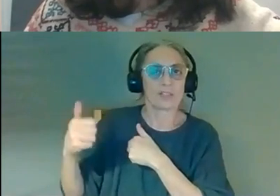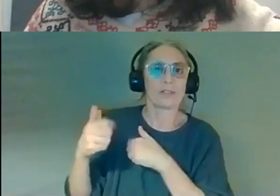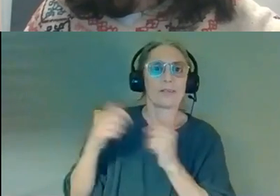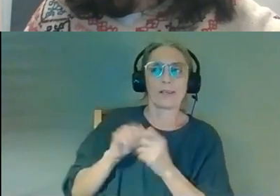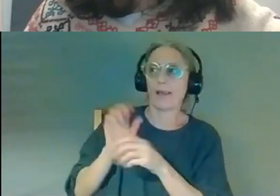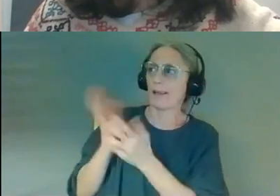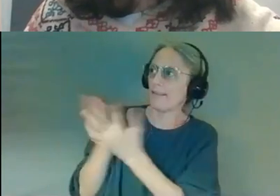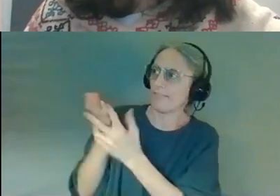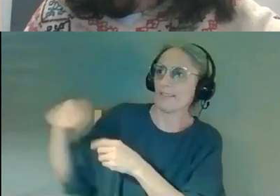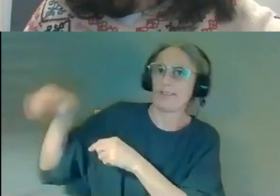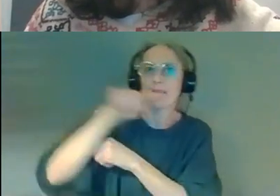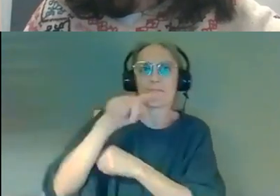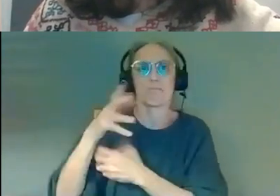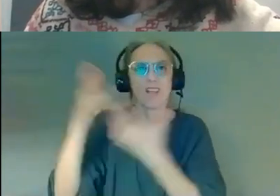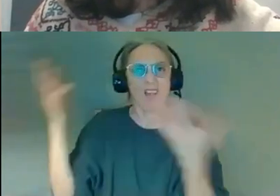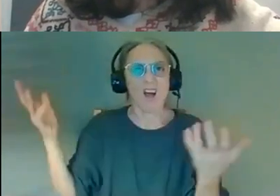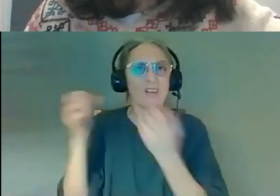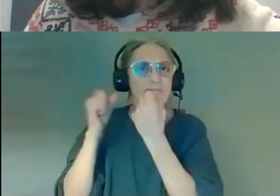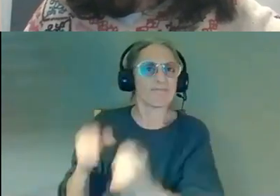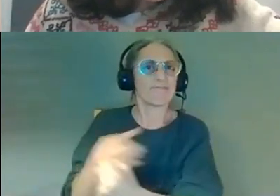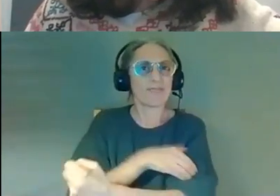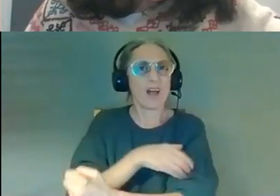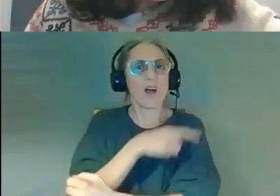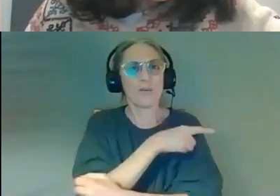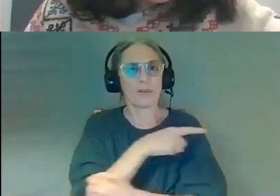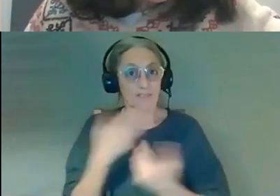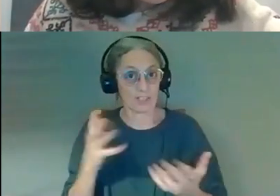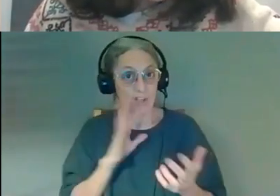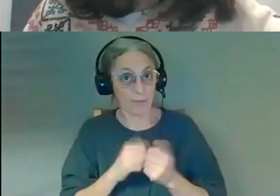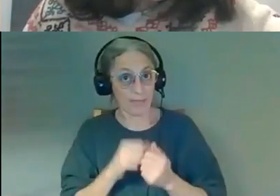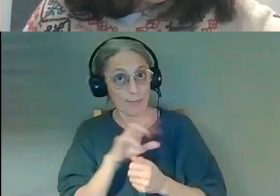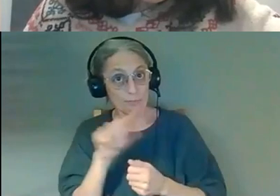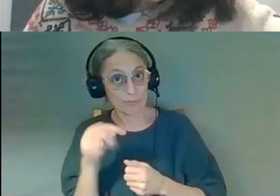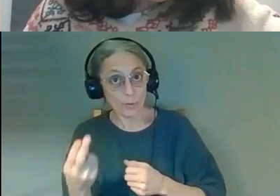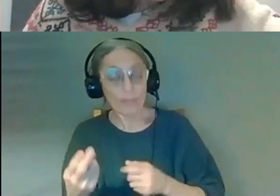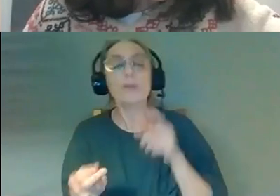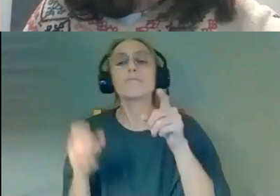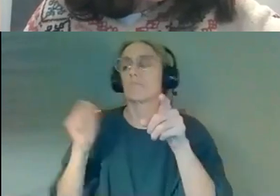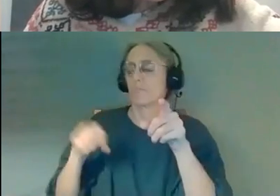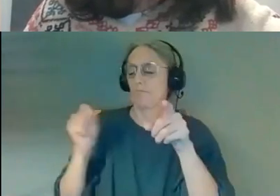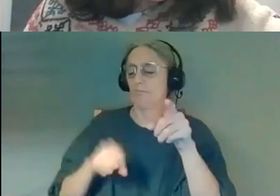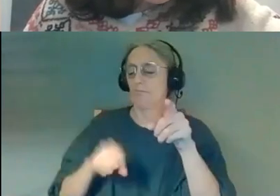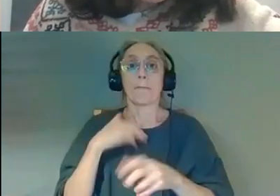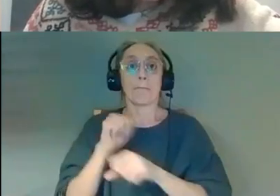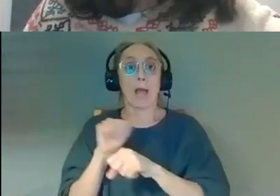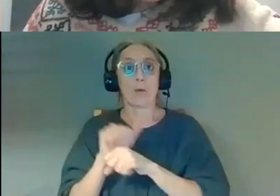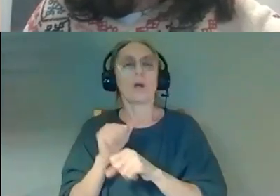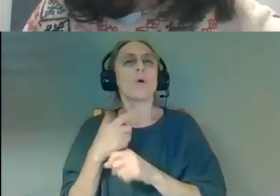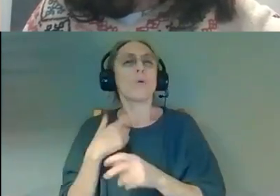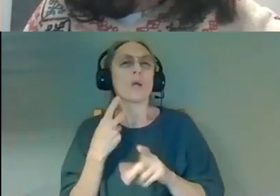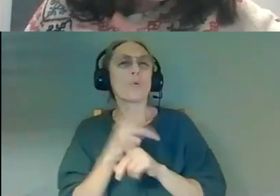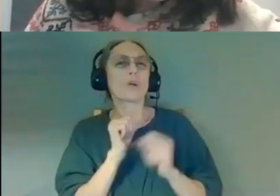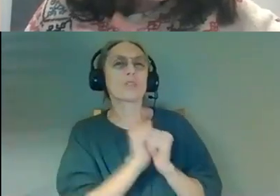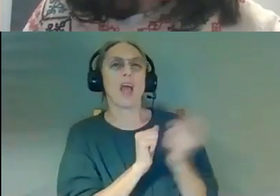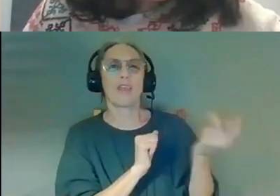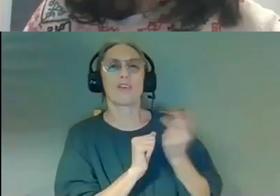you talked with them at all, Ruth? Yeah. Through my work, we're actually working with them. And so